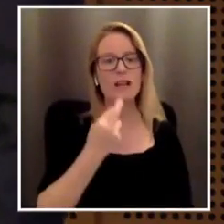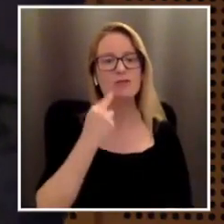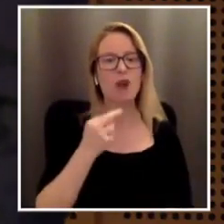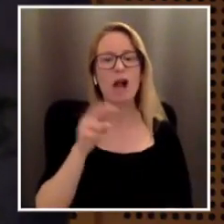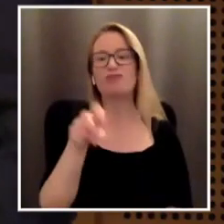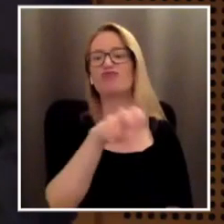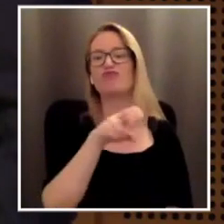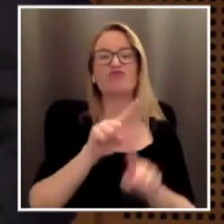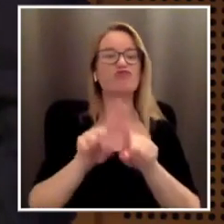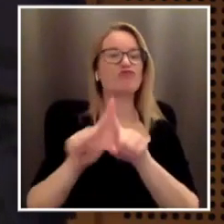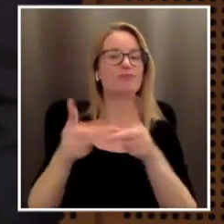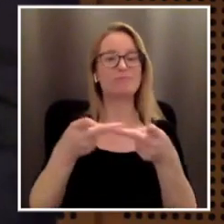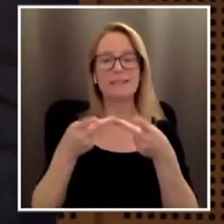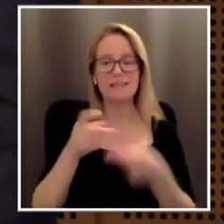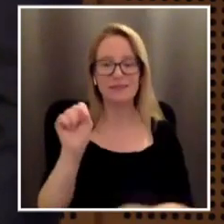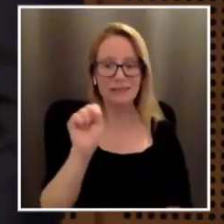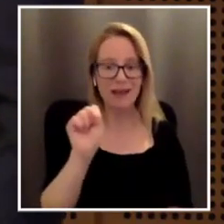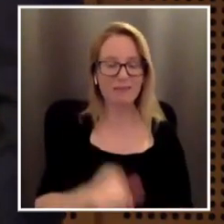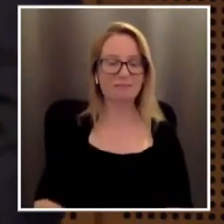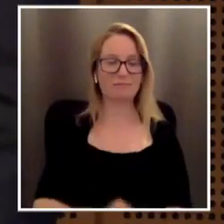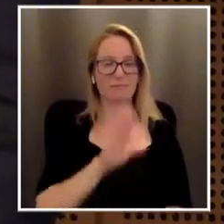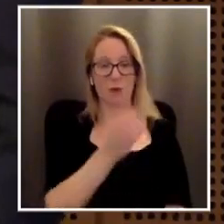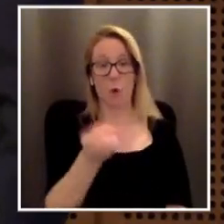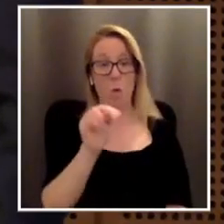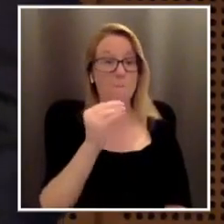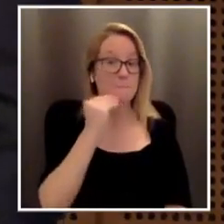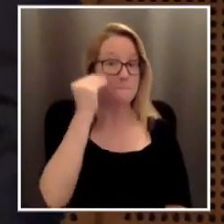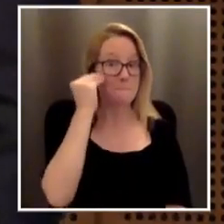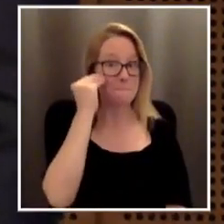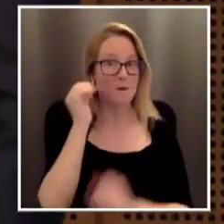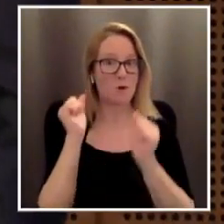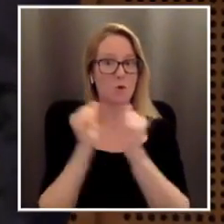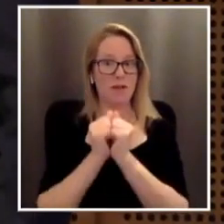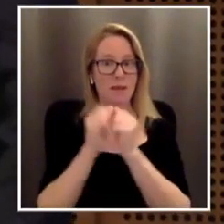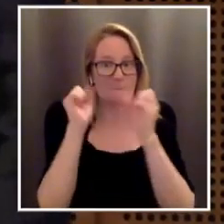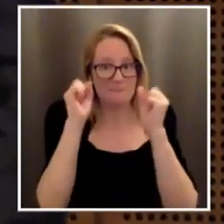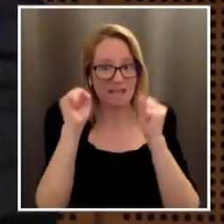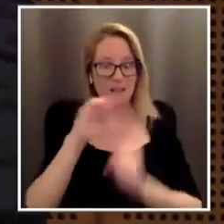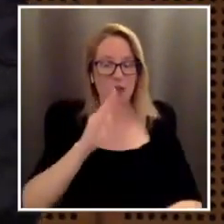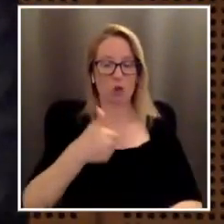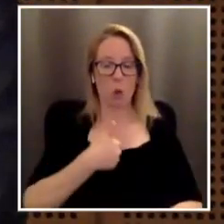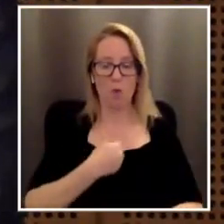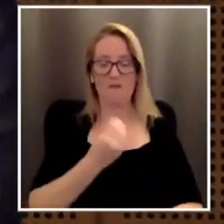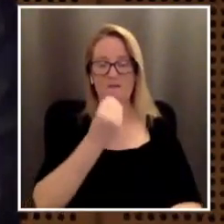Seattle, and in your own home with the fabulous Soul Food Meal.